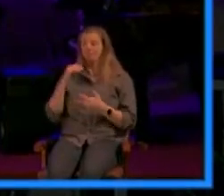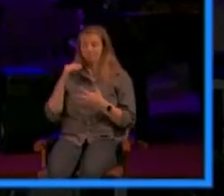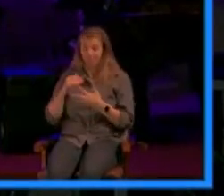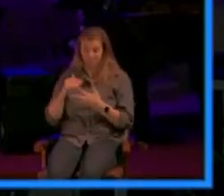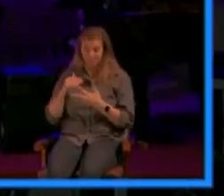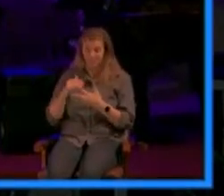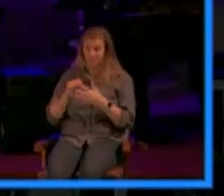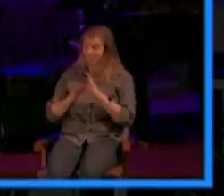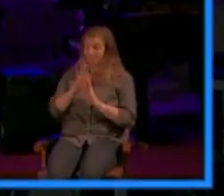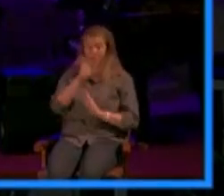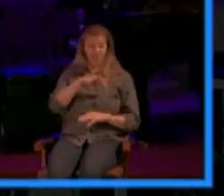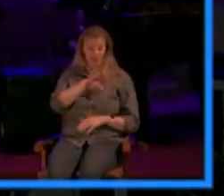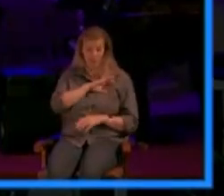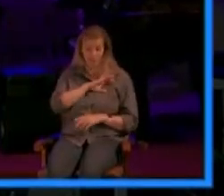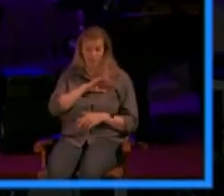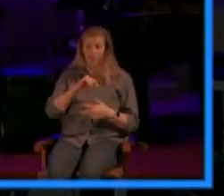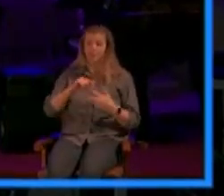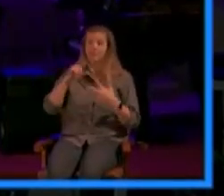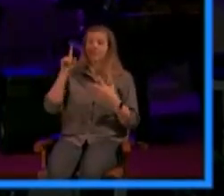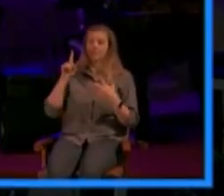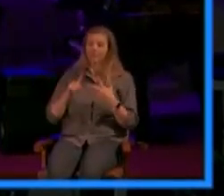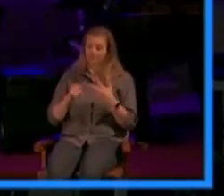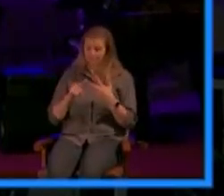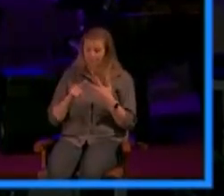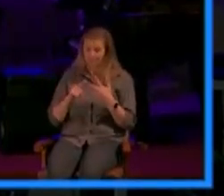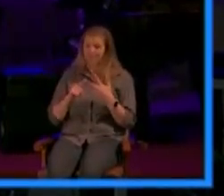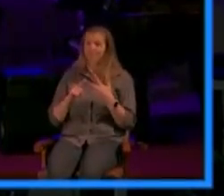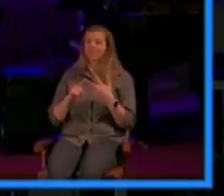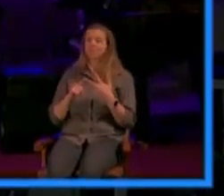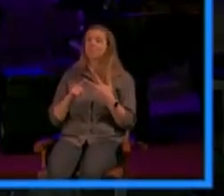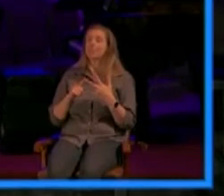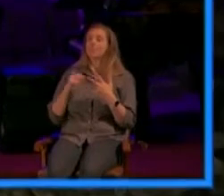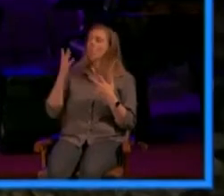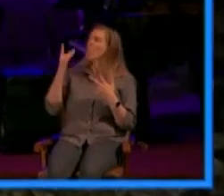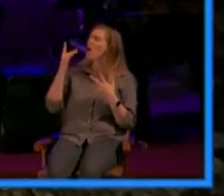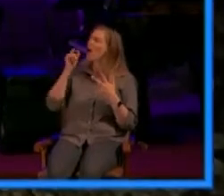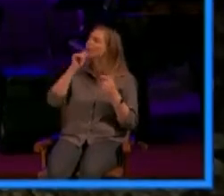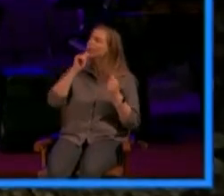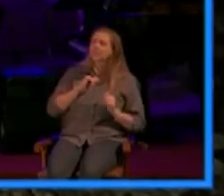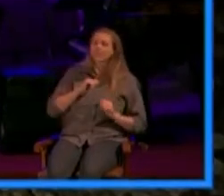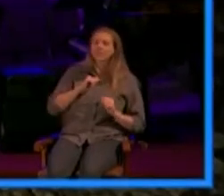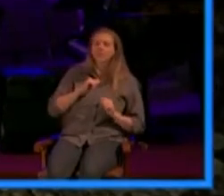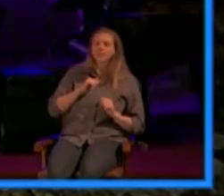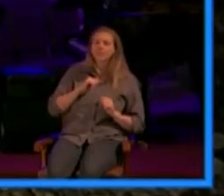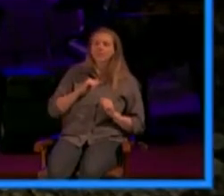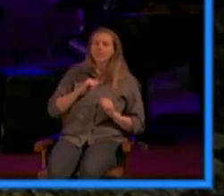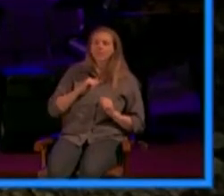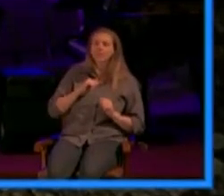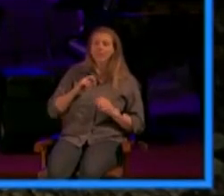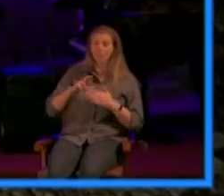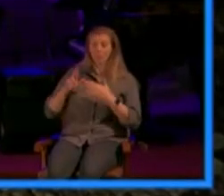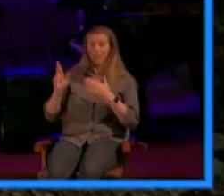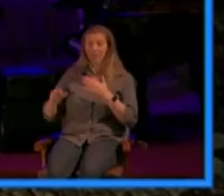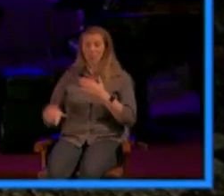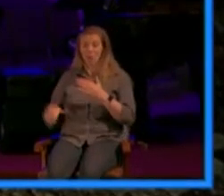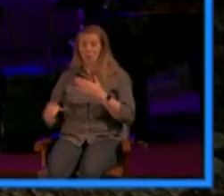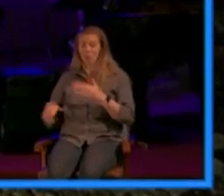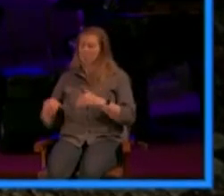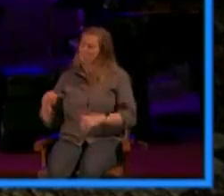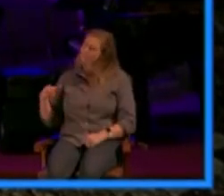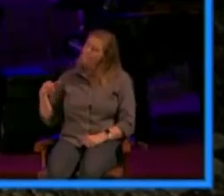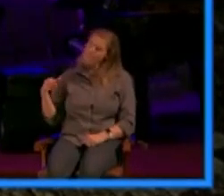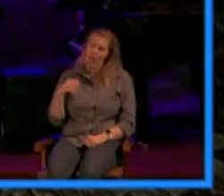Well, we already saw a little of it in Acts chapter 4, verse 4, but here it is. It leads to powerful gospel